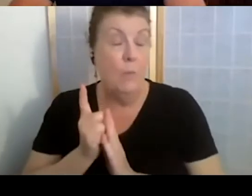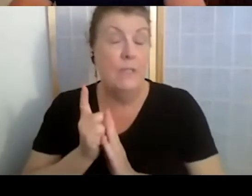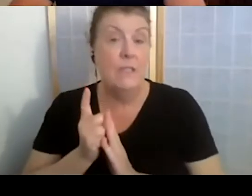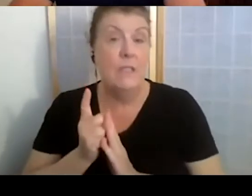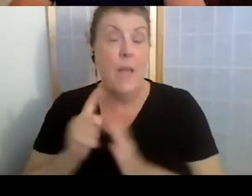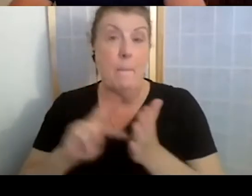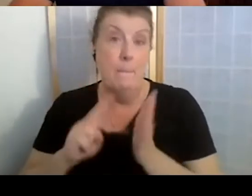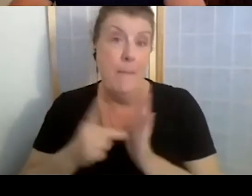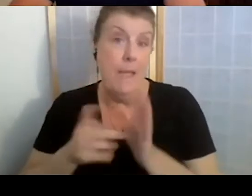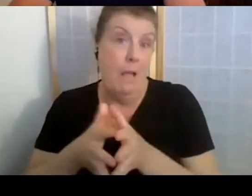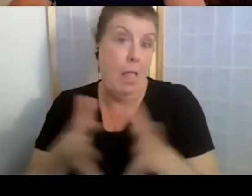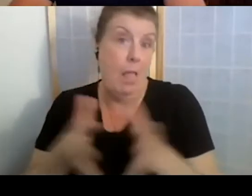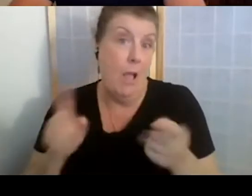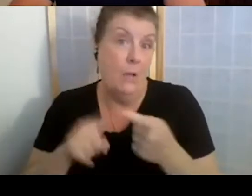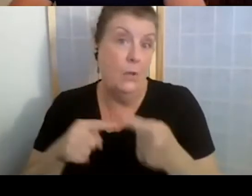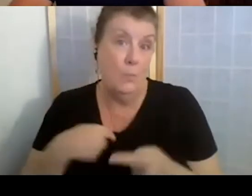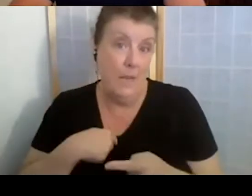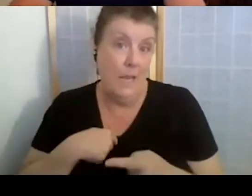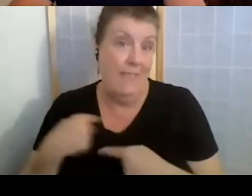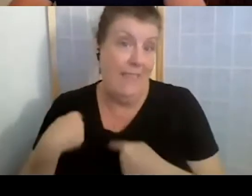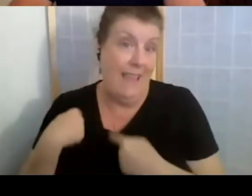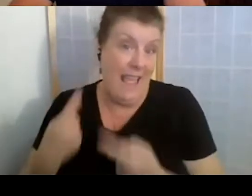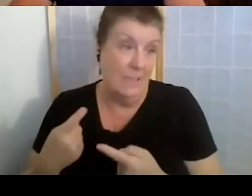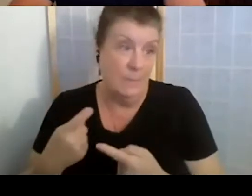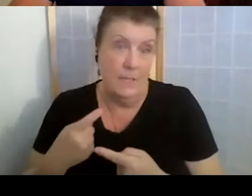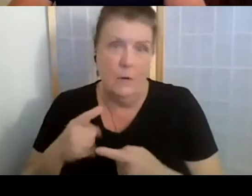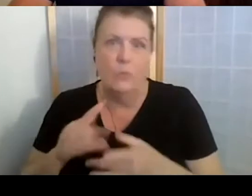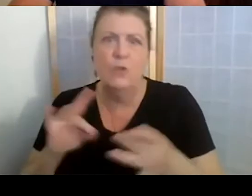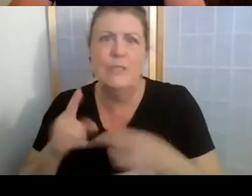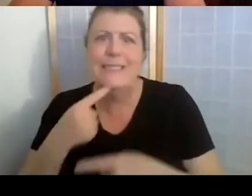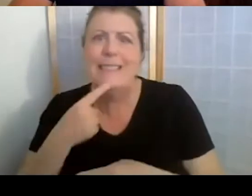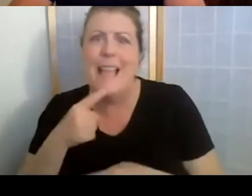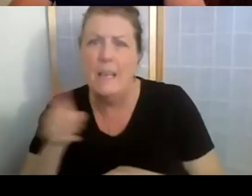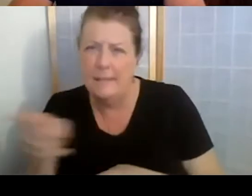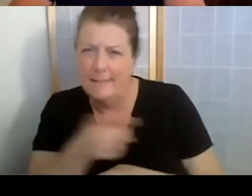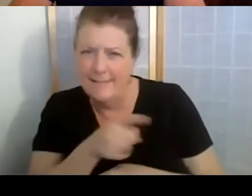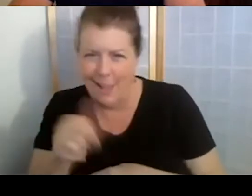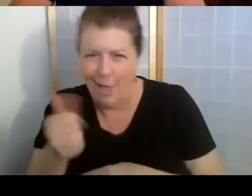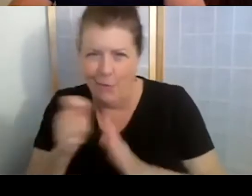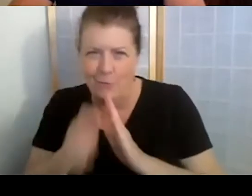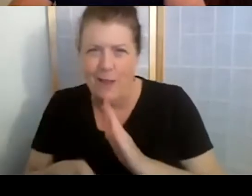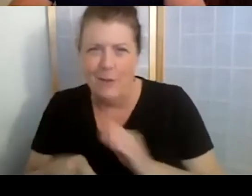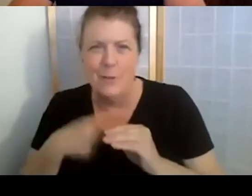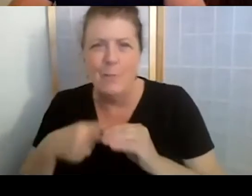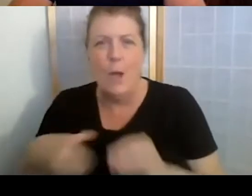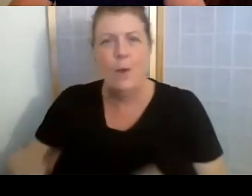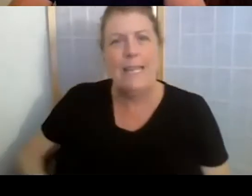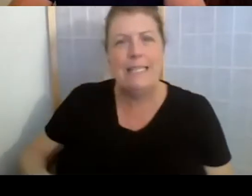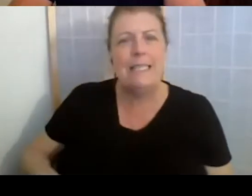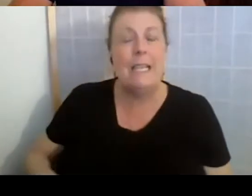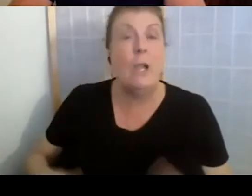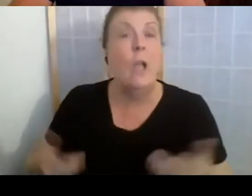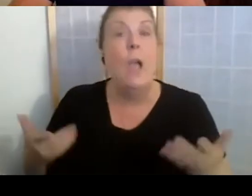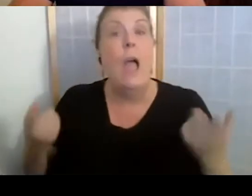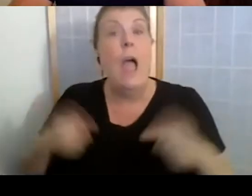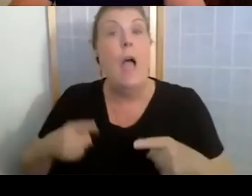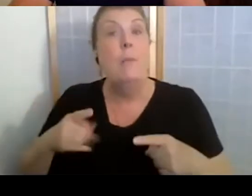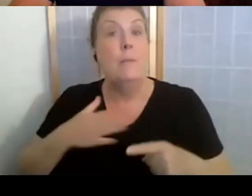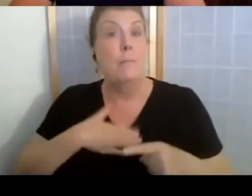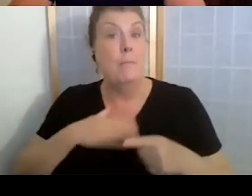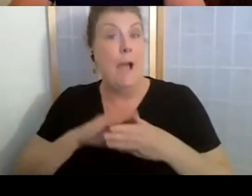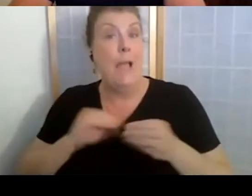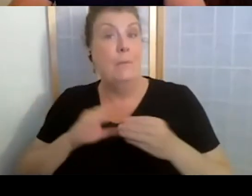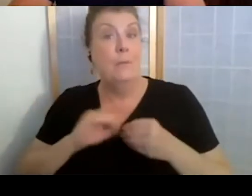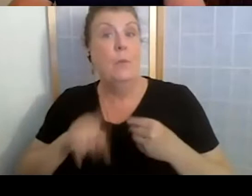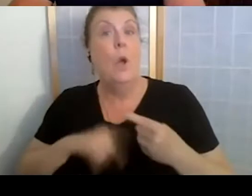as has been said by the other writers, gone on instinct, is this moment where Shirley looks in the vent for the